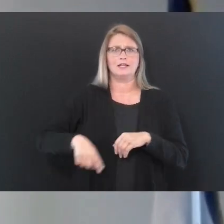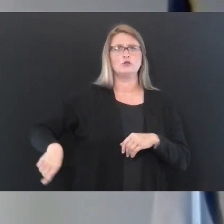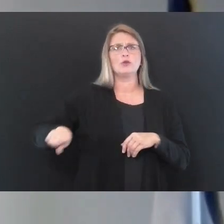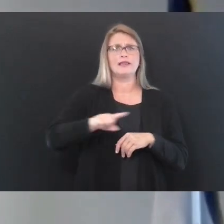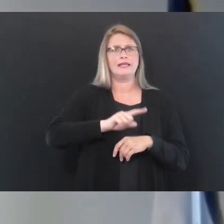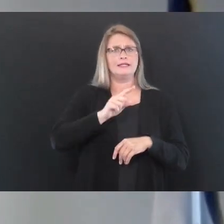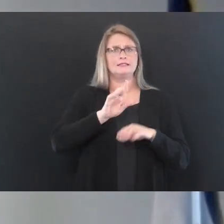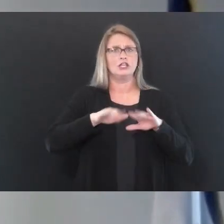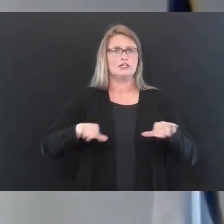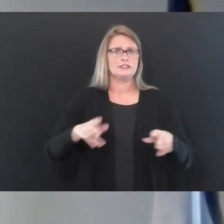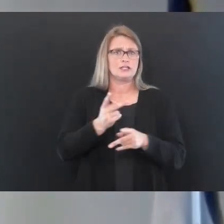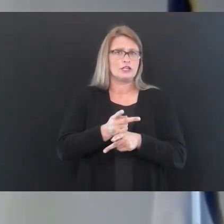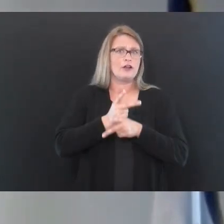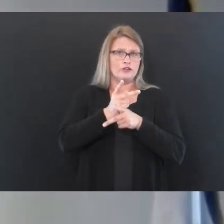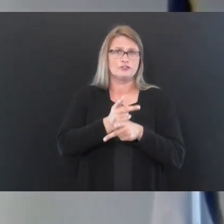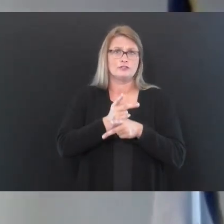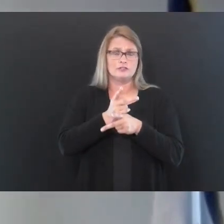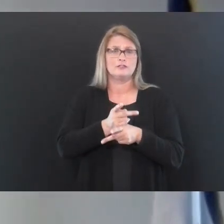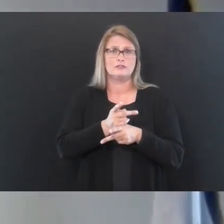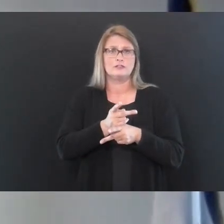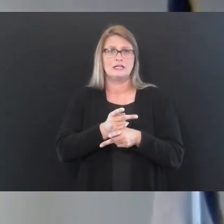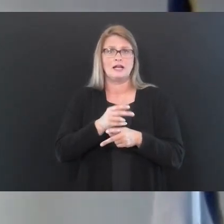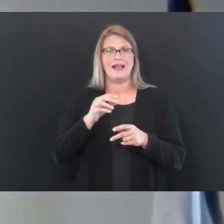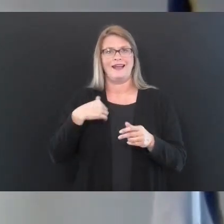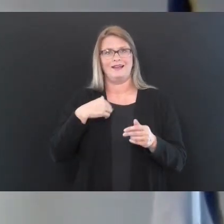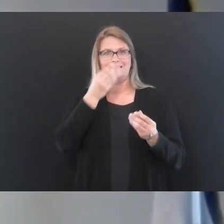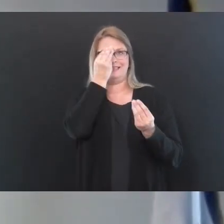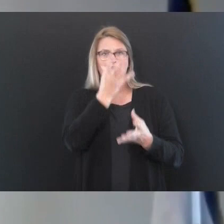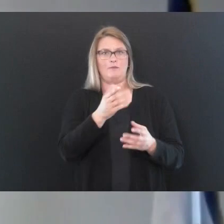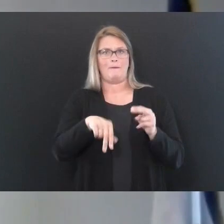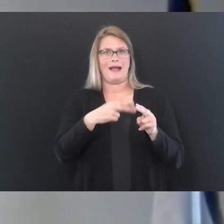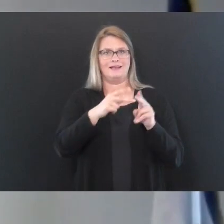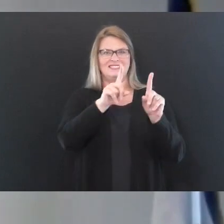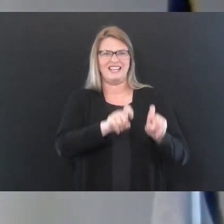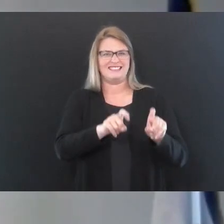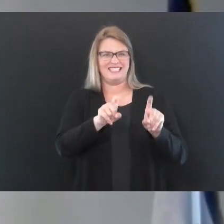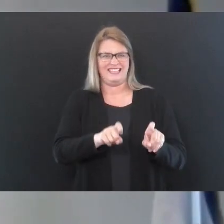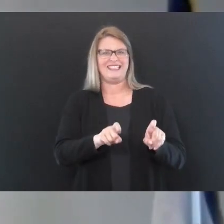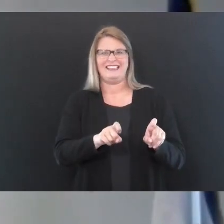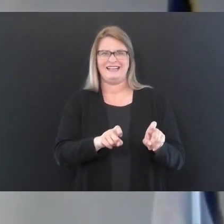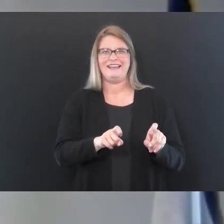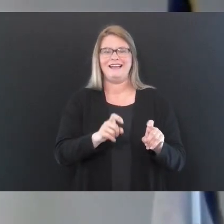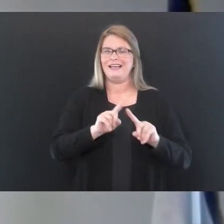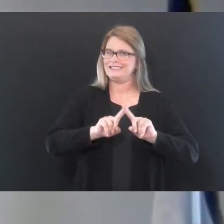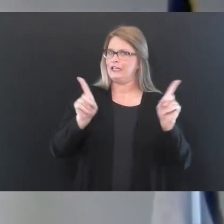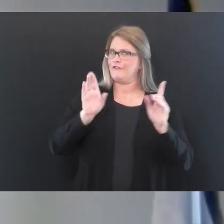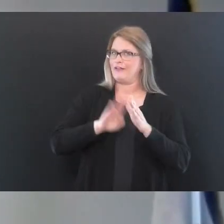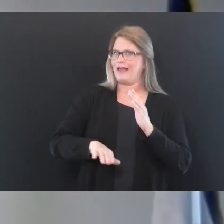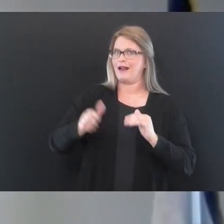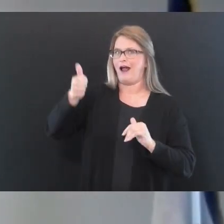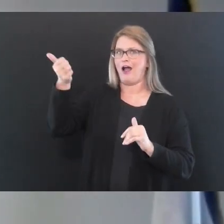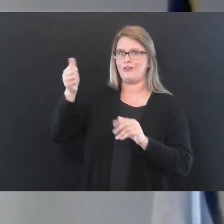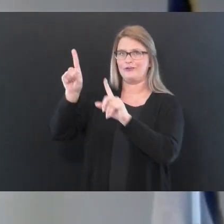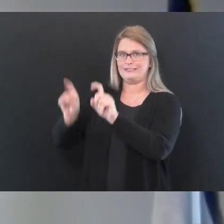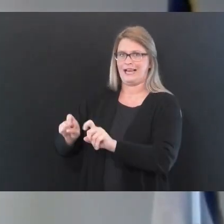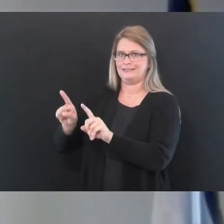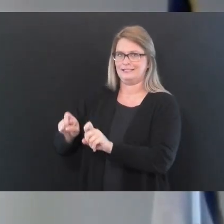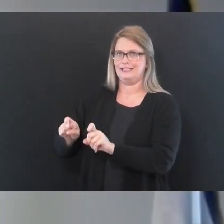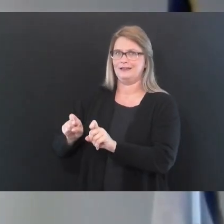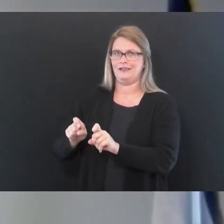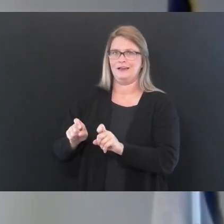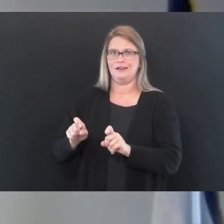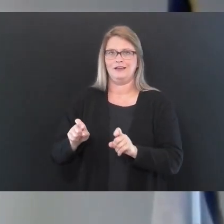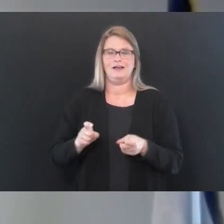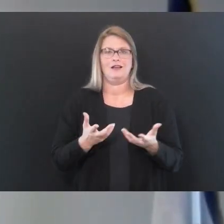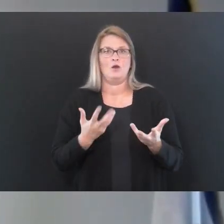child care providers and some guidance around testing. It's a little bit different than some of the other testings we've done because we need to kind of integrate